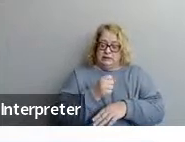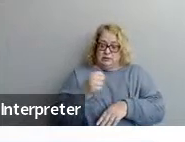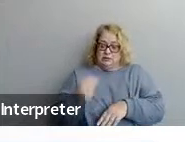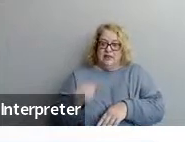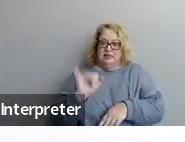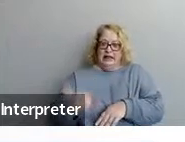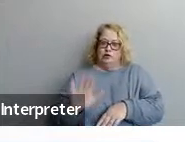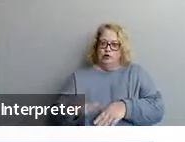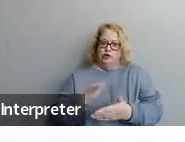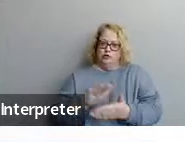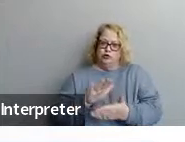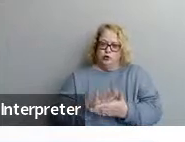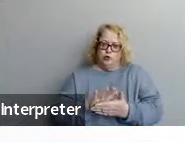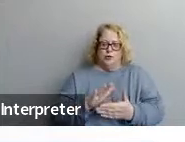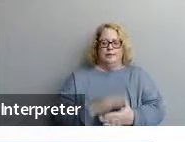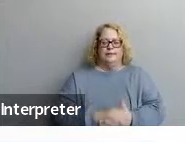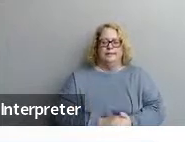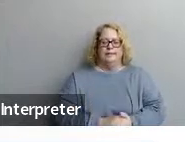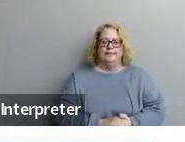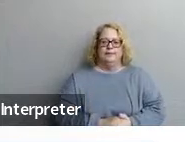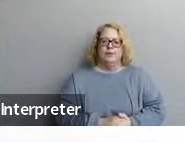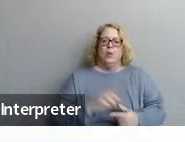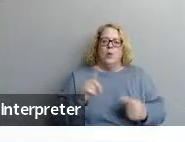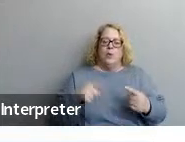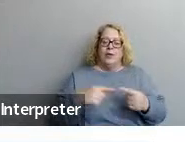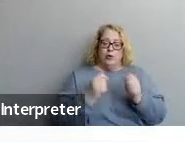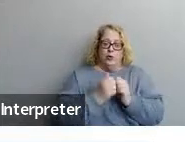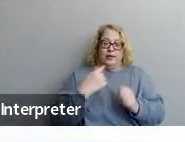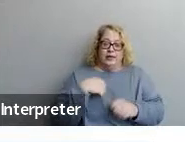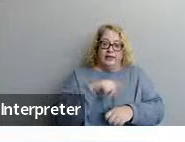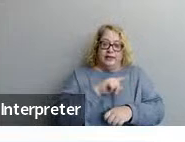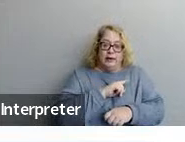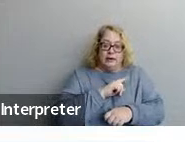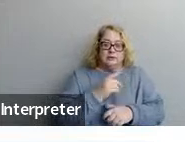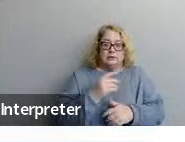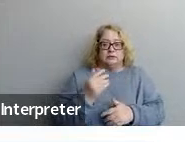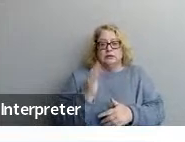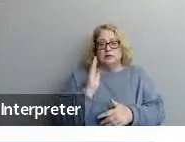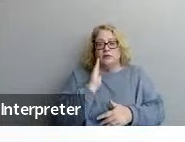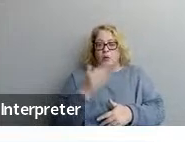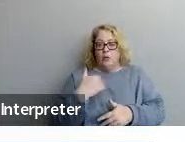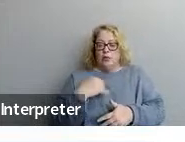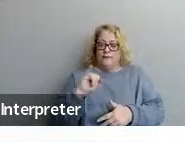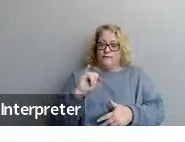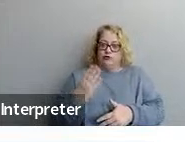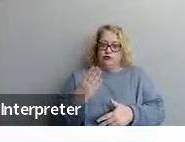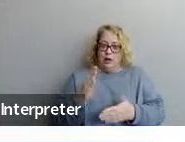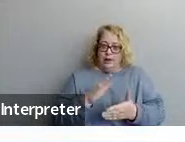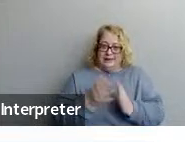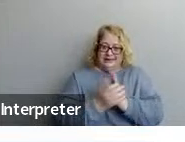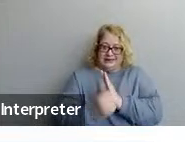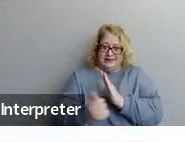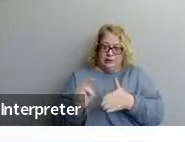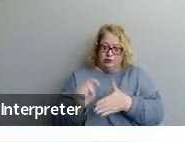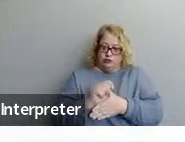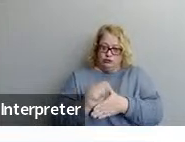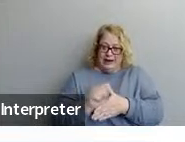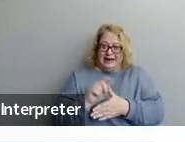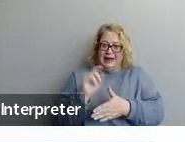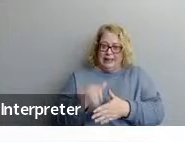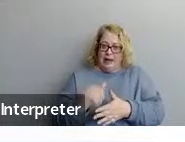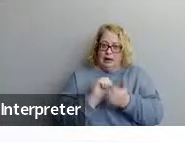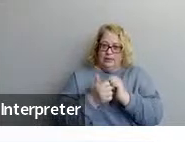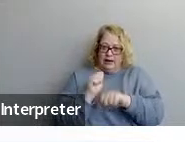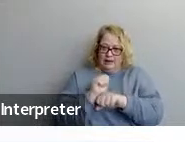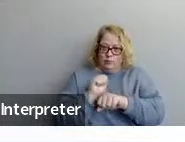to another site for a particular reason. When they are with us, they're receiving job skills training in an integrated competitive work environment.